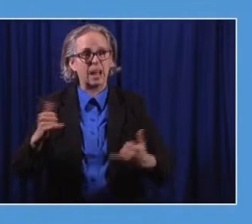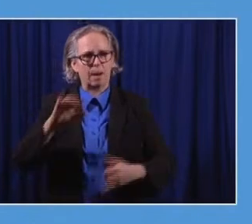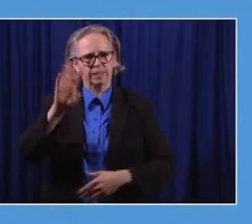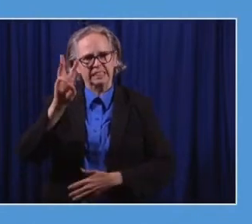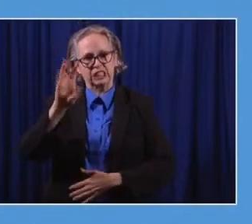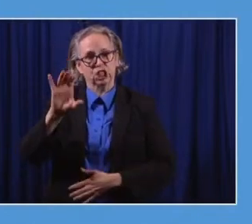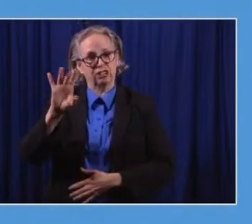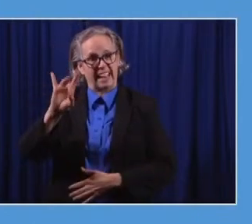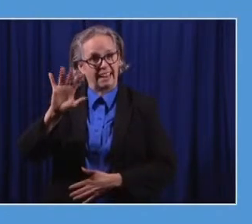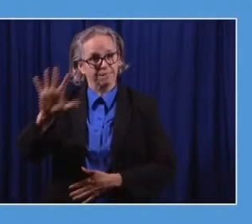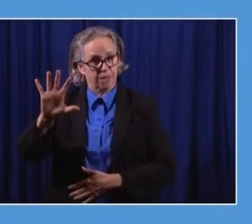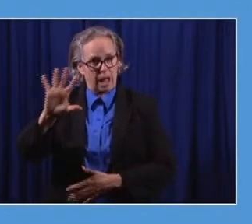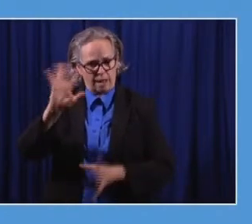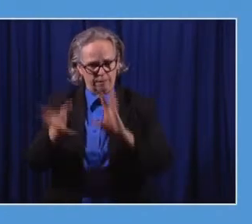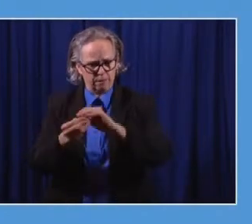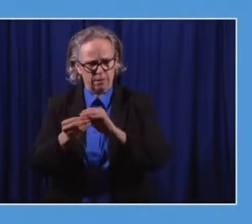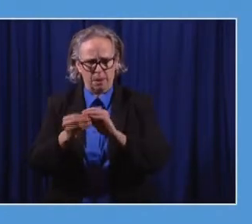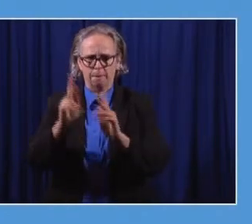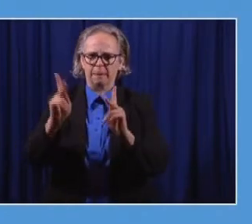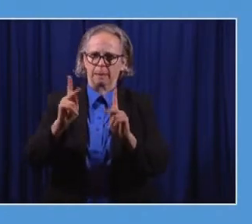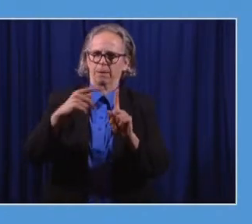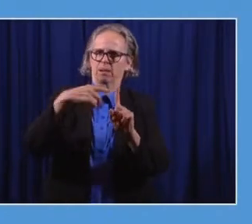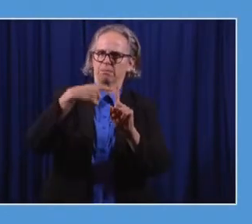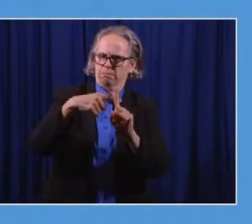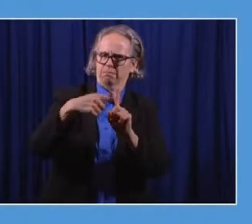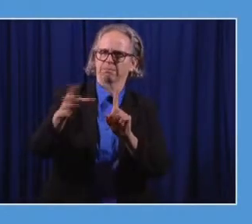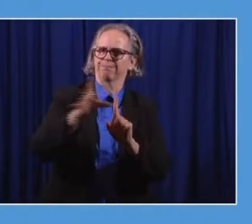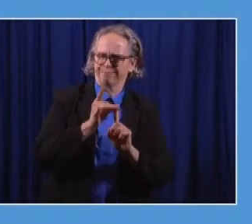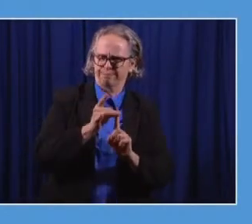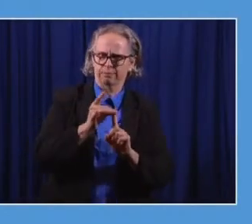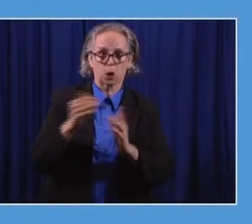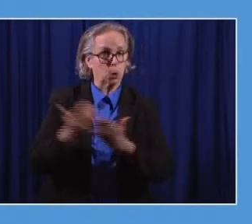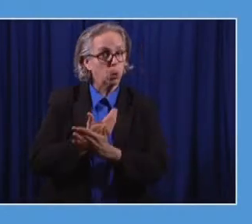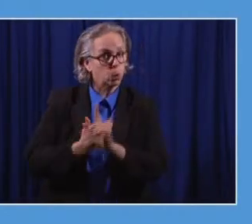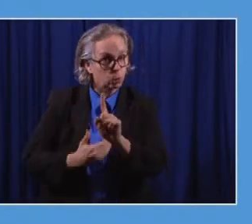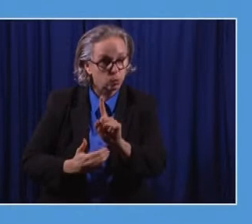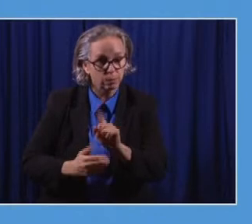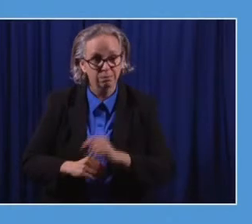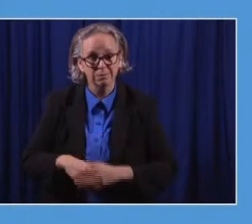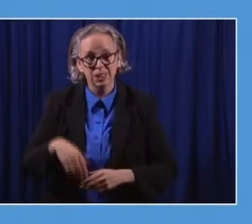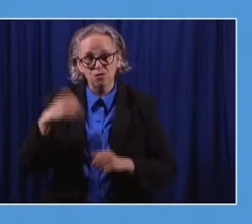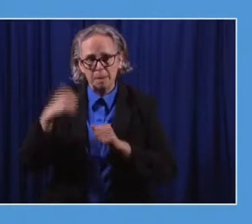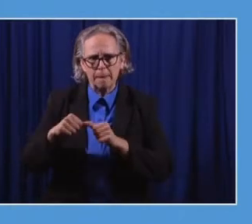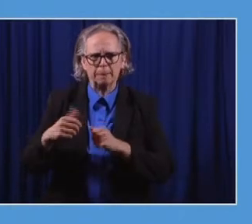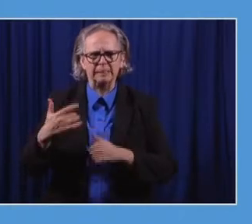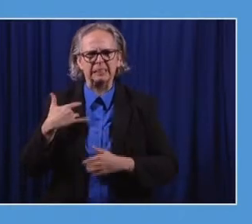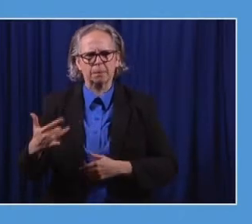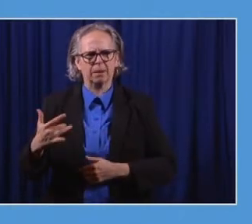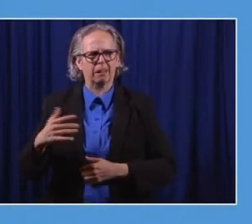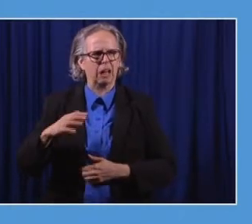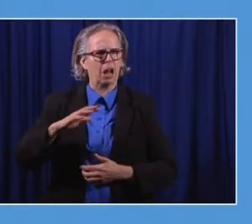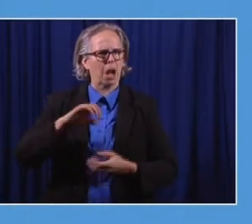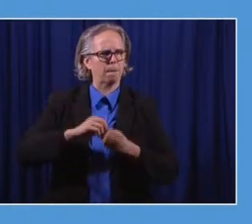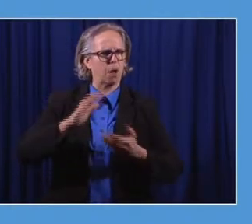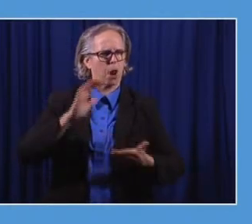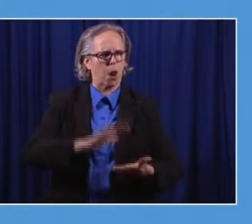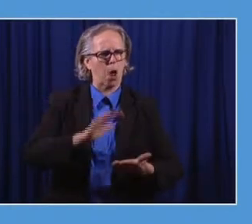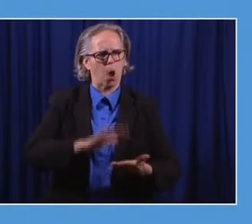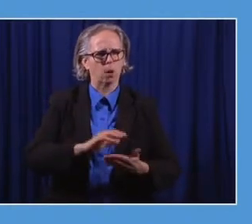685 new cases reported in Ohio. And again, we always get a little concerned if the numbers